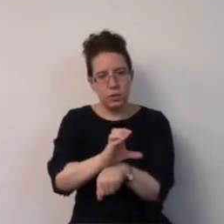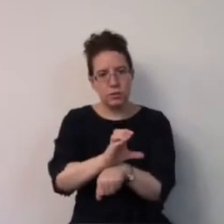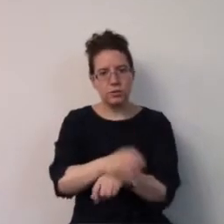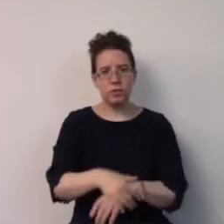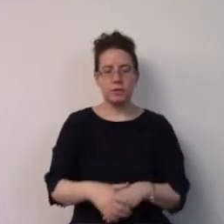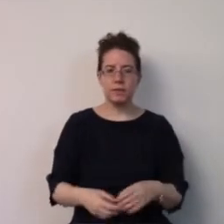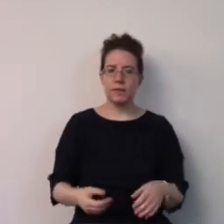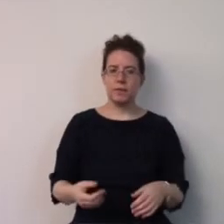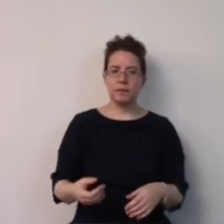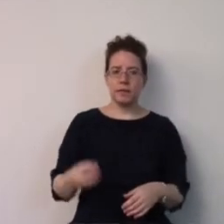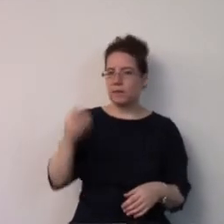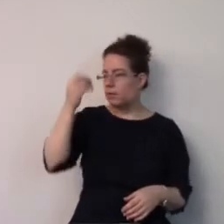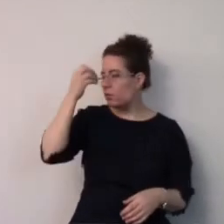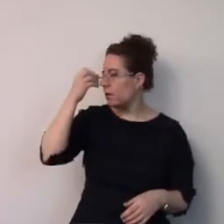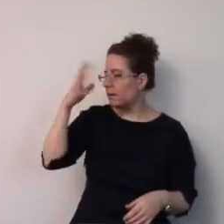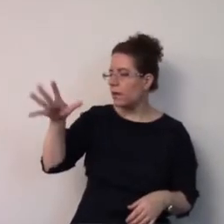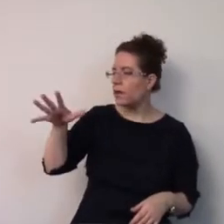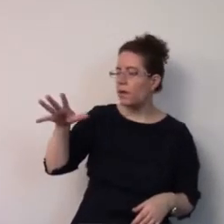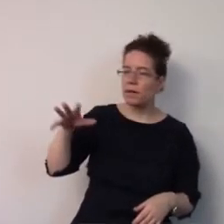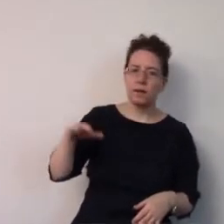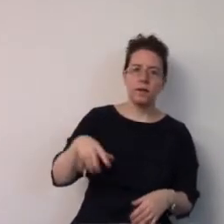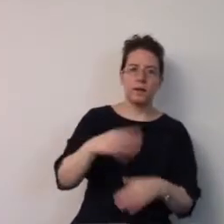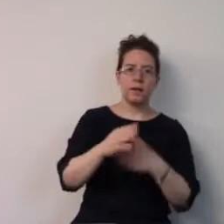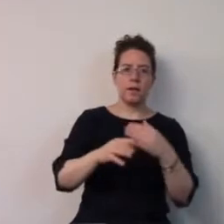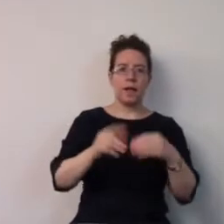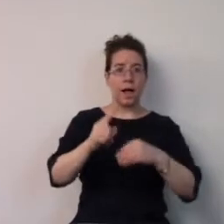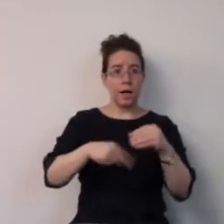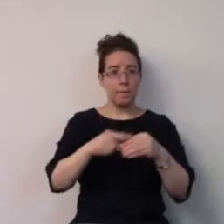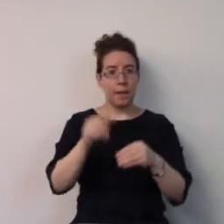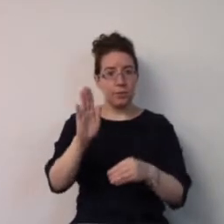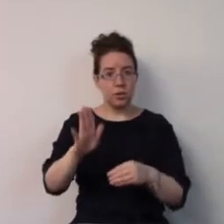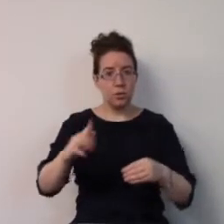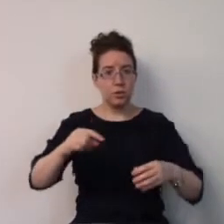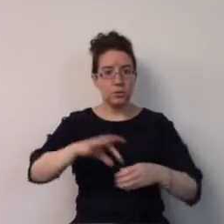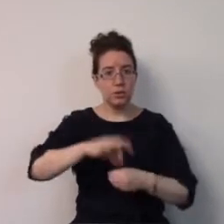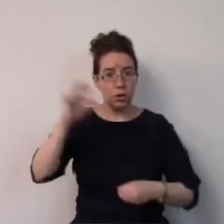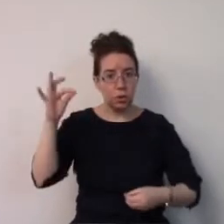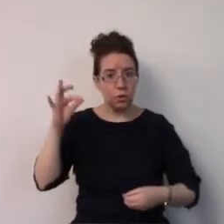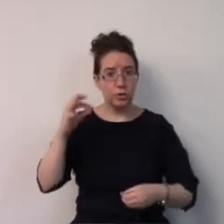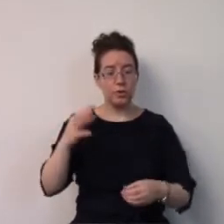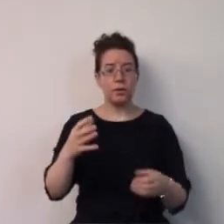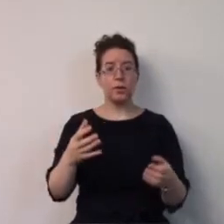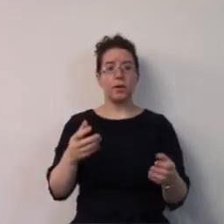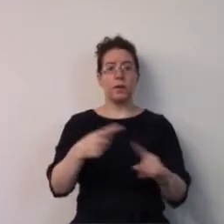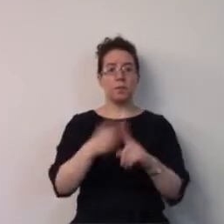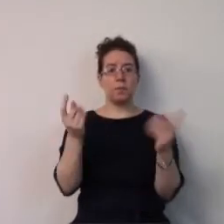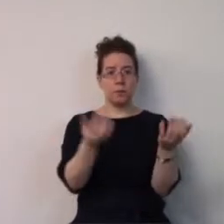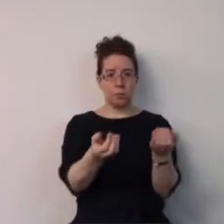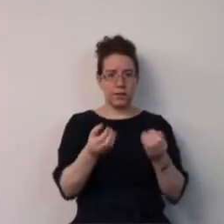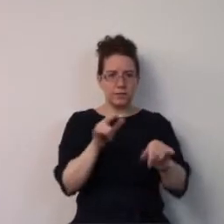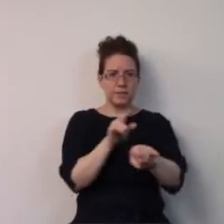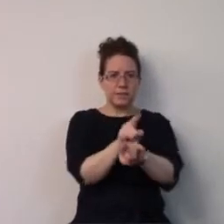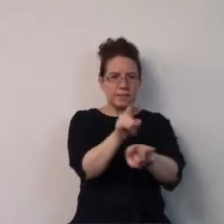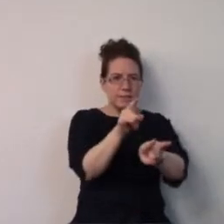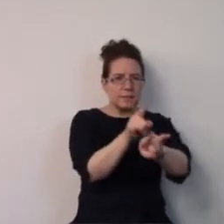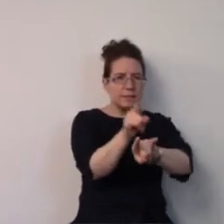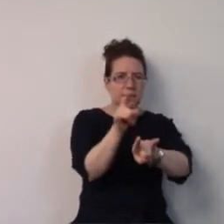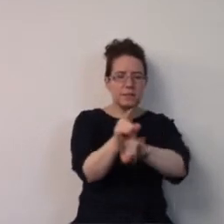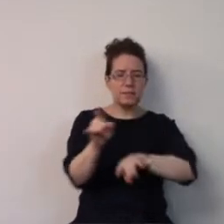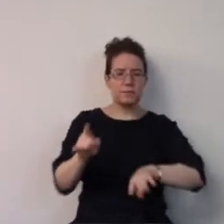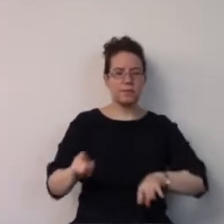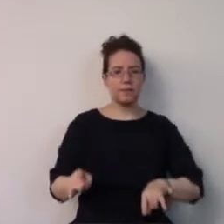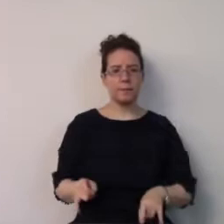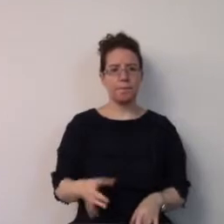own selves, also shall men arise, speaking perverse things to draw away disciples after them. Okay.